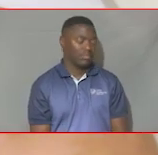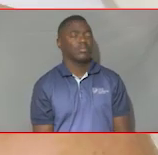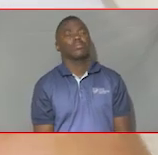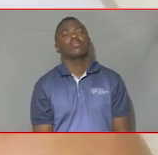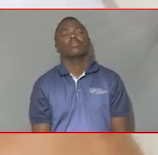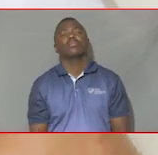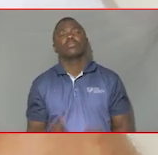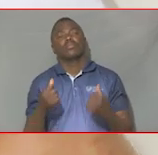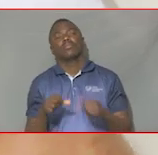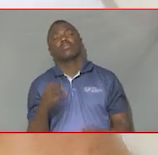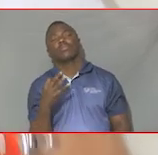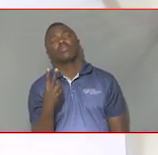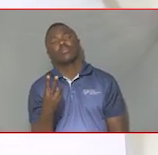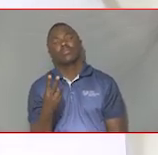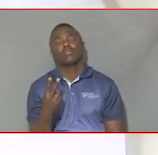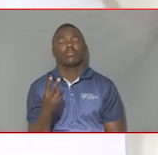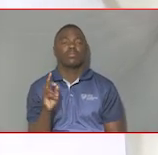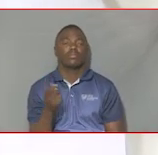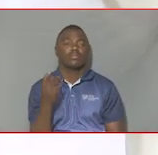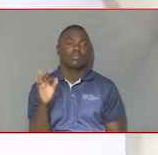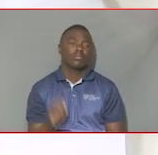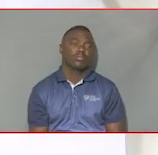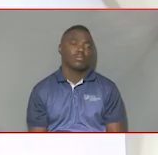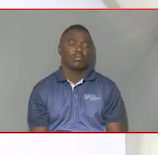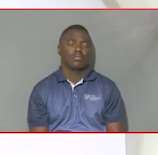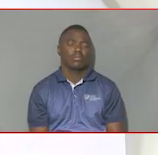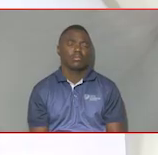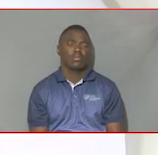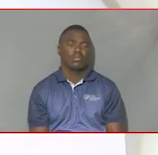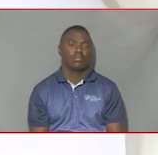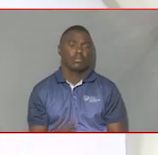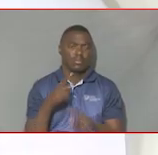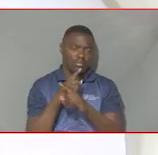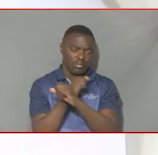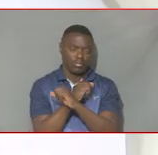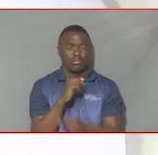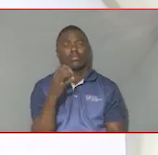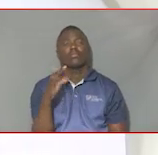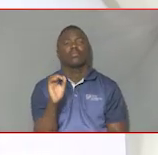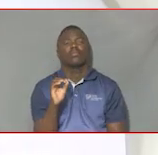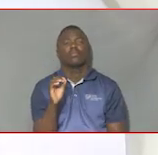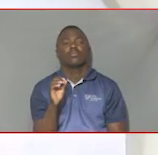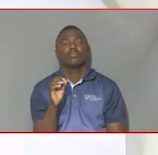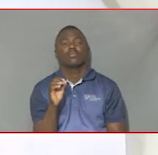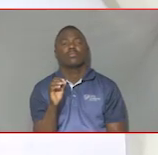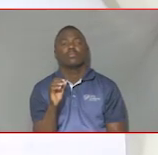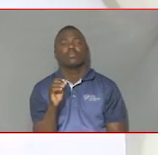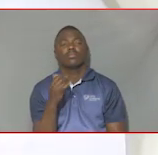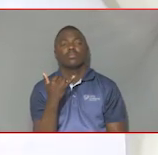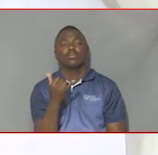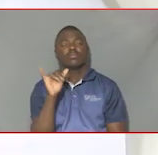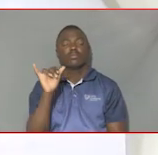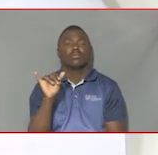one, 32, 30. X is 32, Y is 30. X is 32, Y